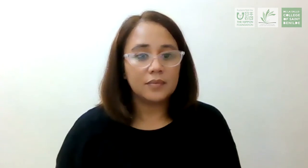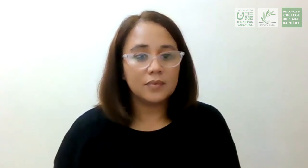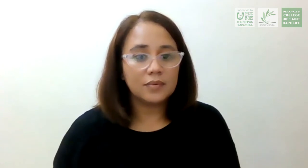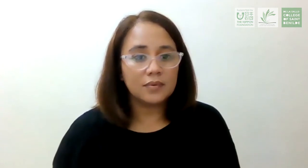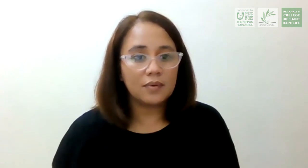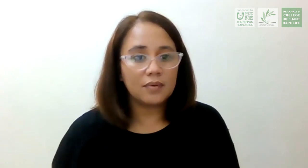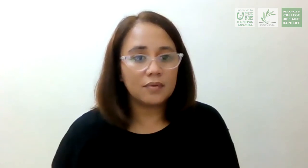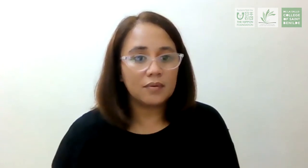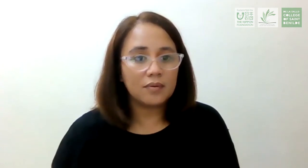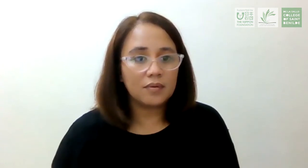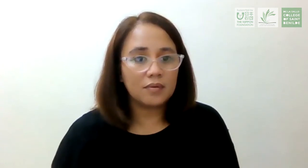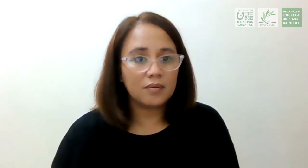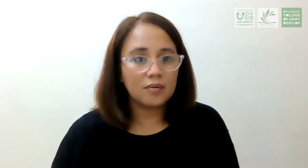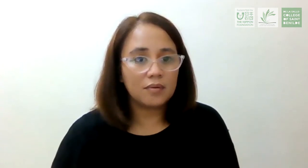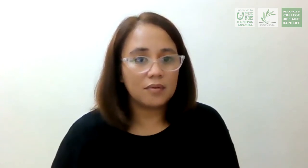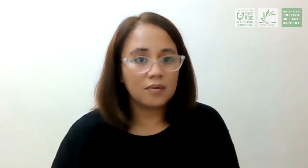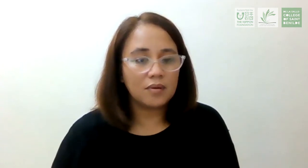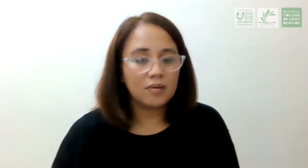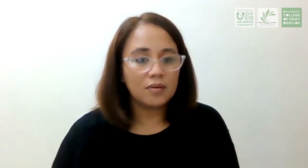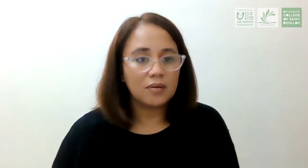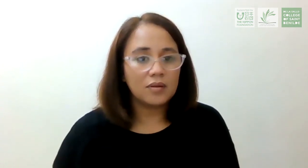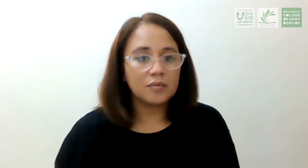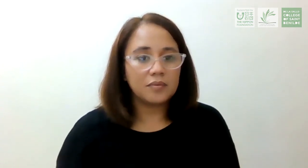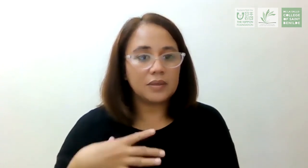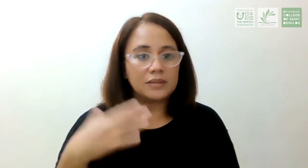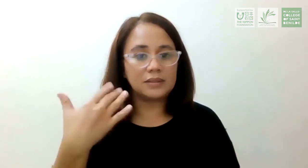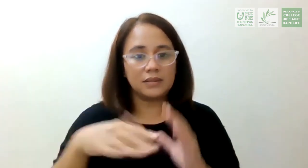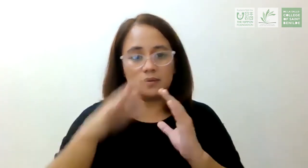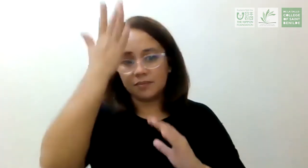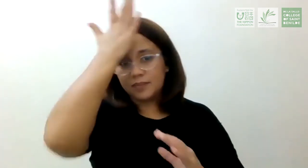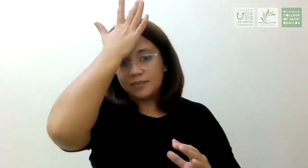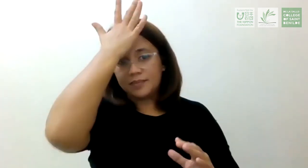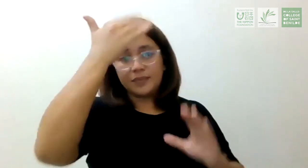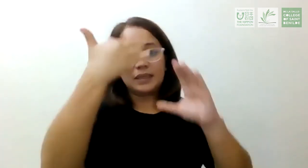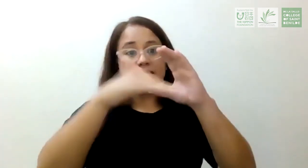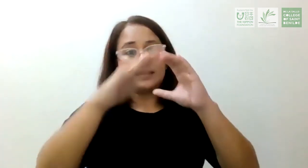back. okay, let me send it to Peeps.